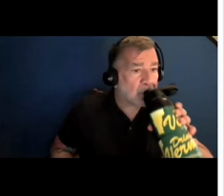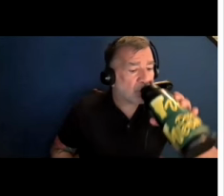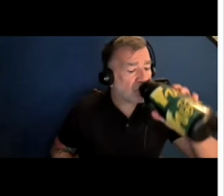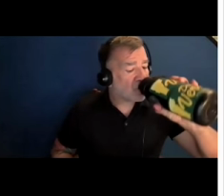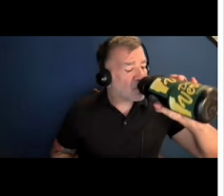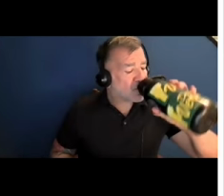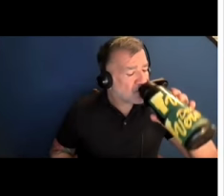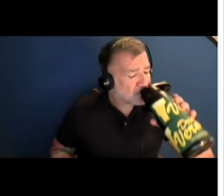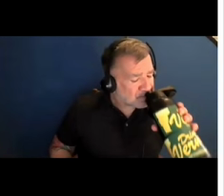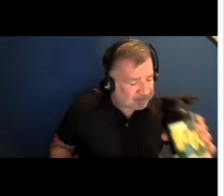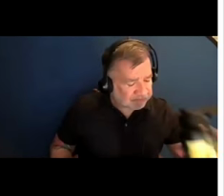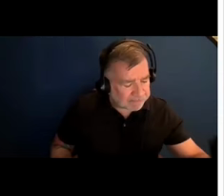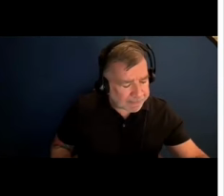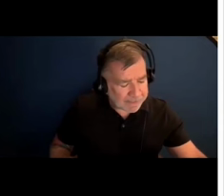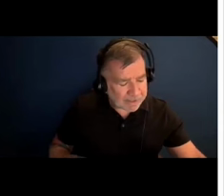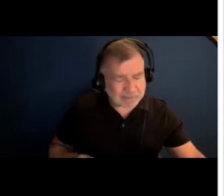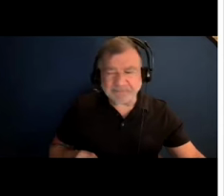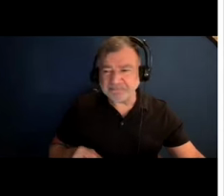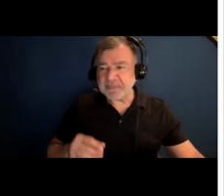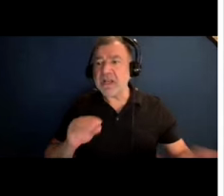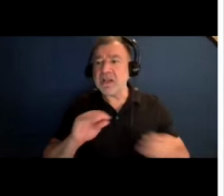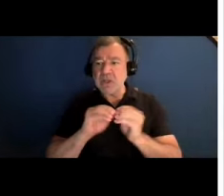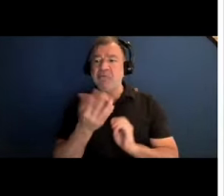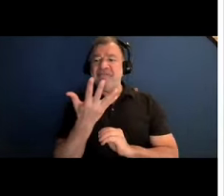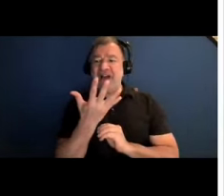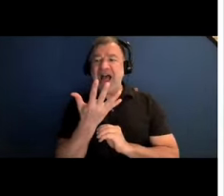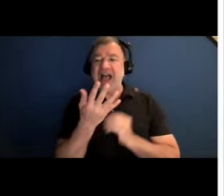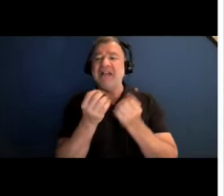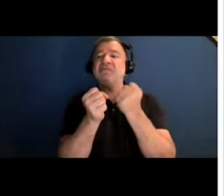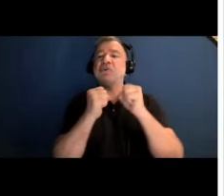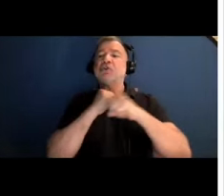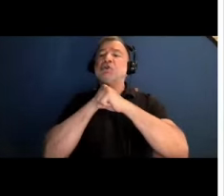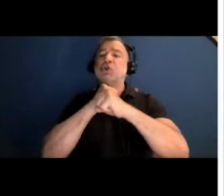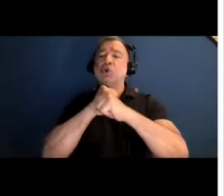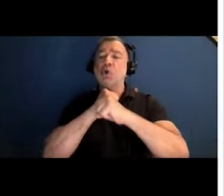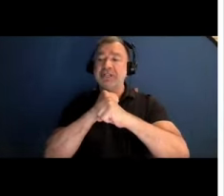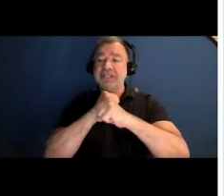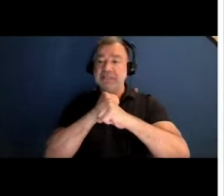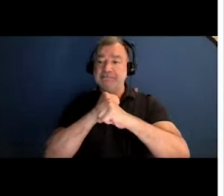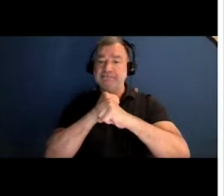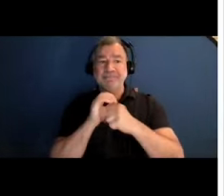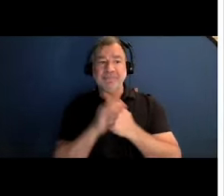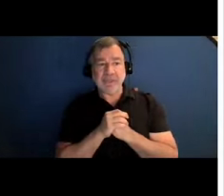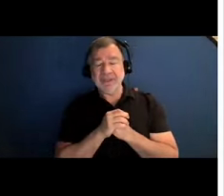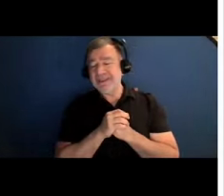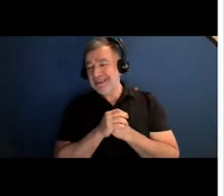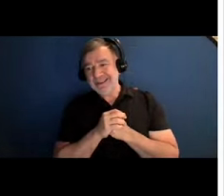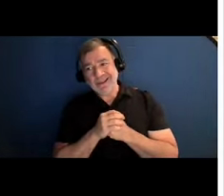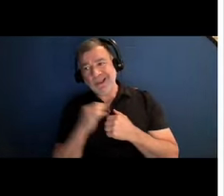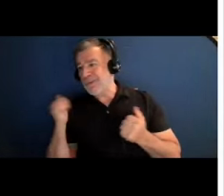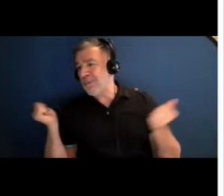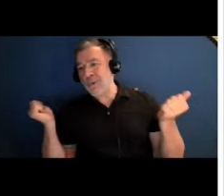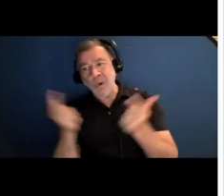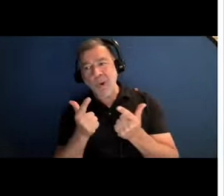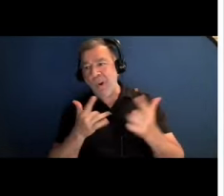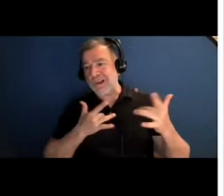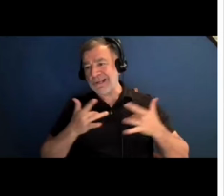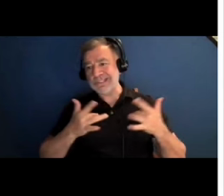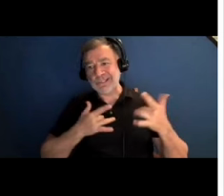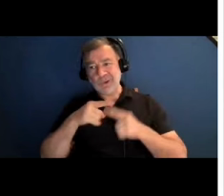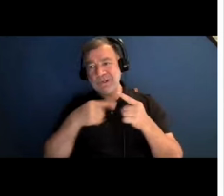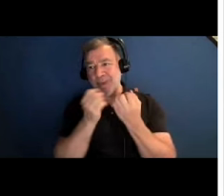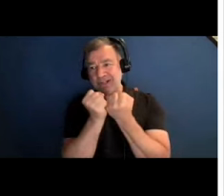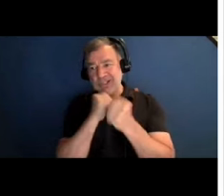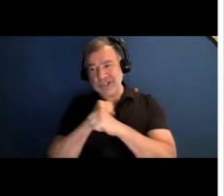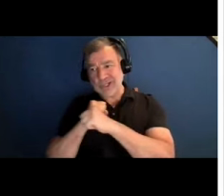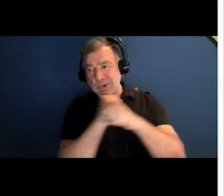5, security. We all are concerned about security, right? So at Ascensus, we are committed to the